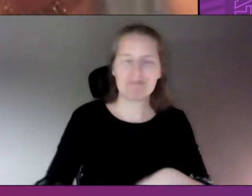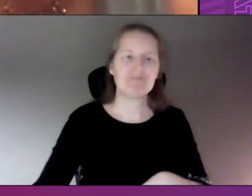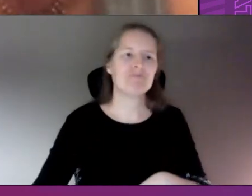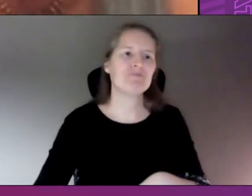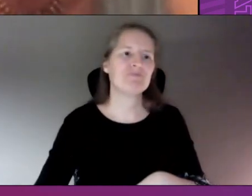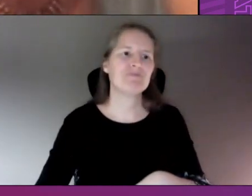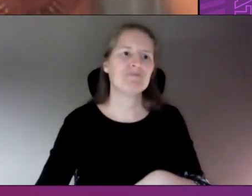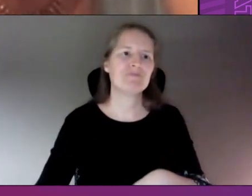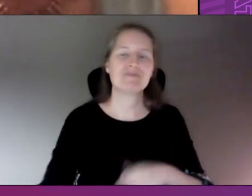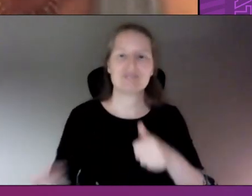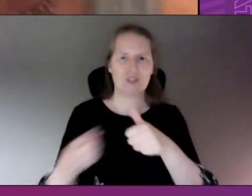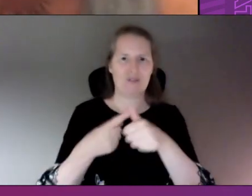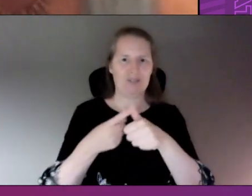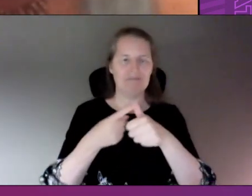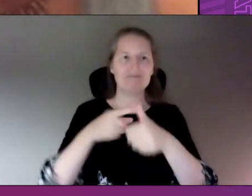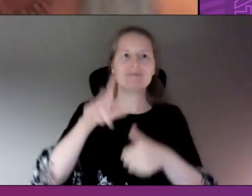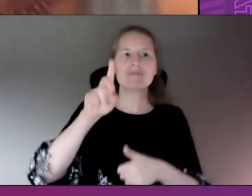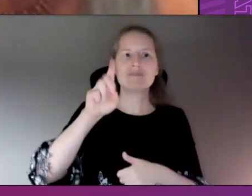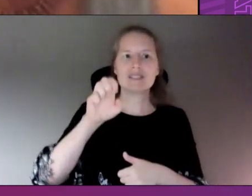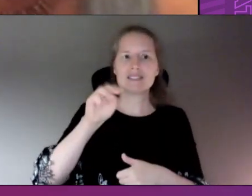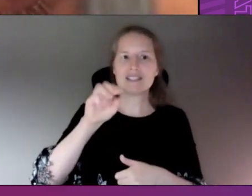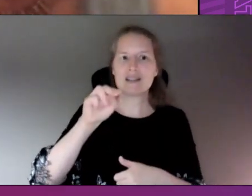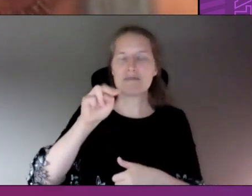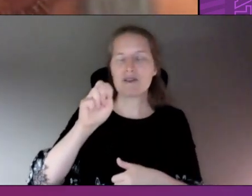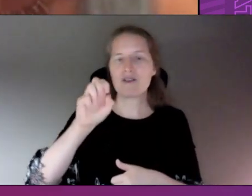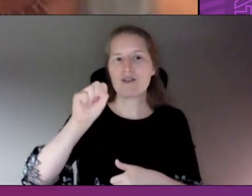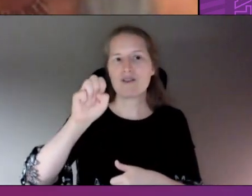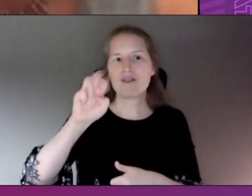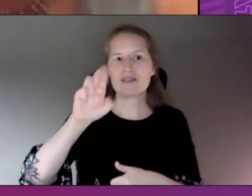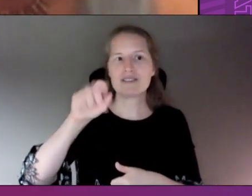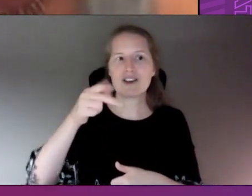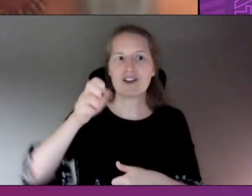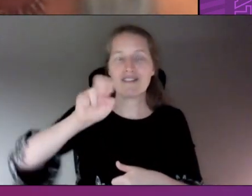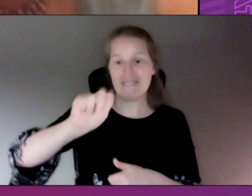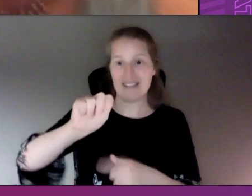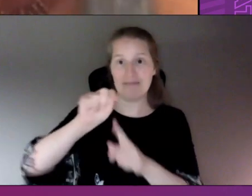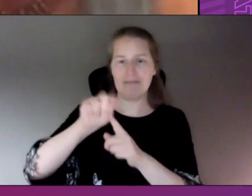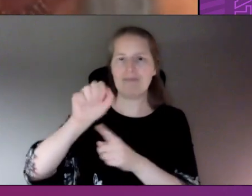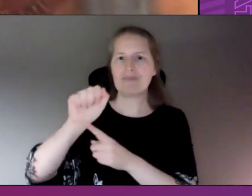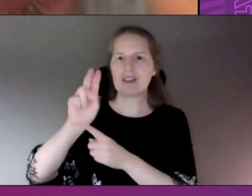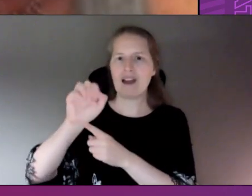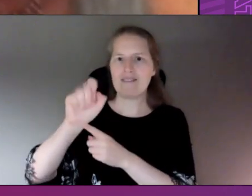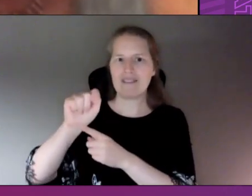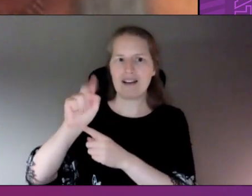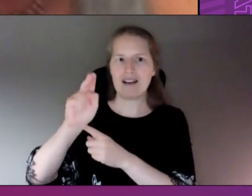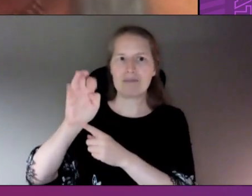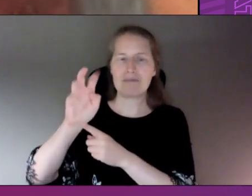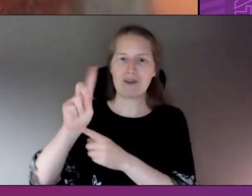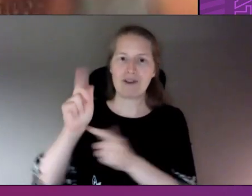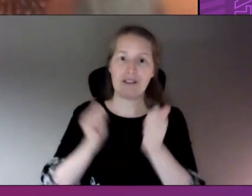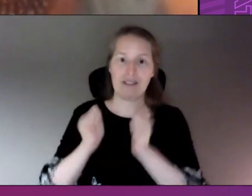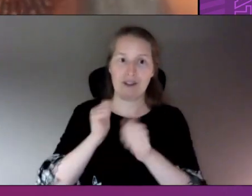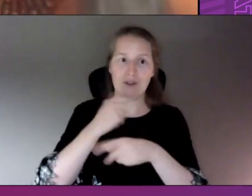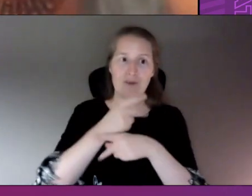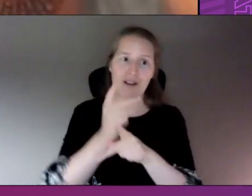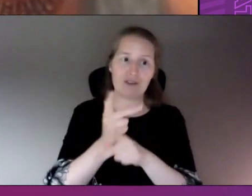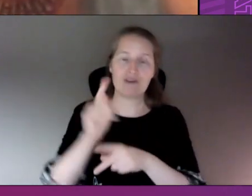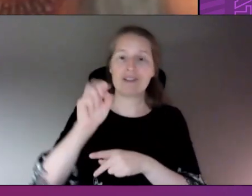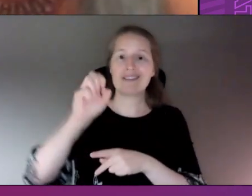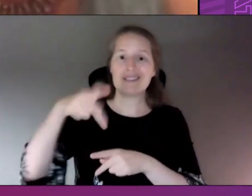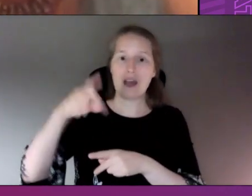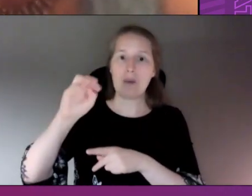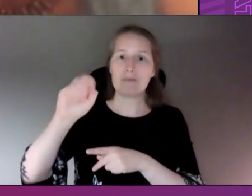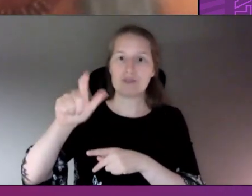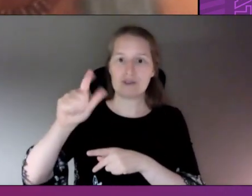Damone Seraphin is nominated for his work on Avant-Barde Theater's production of Top Dog, Underdog. About